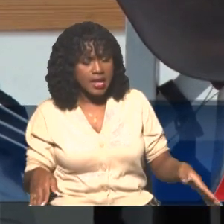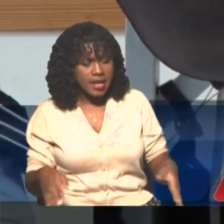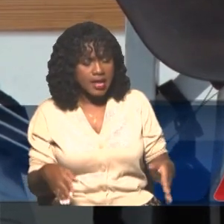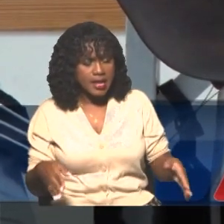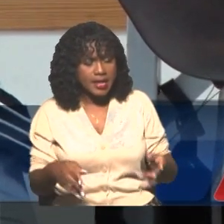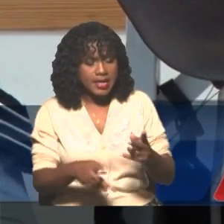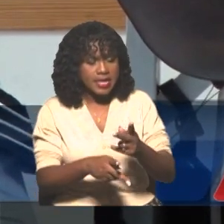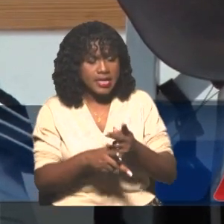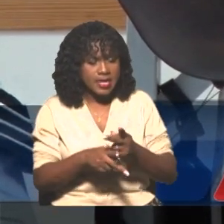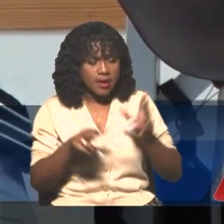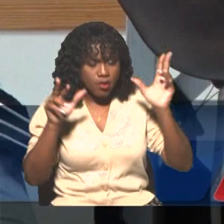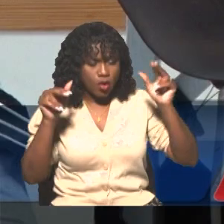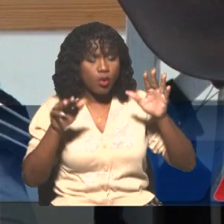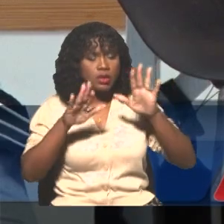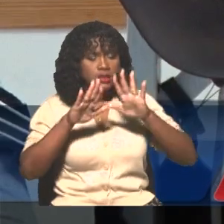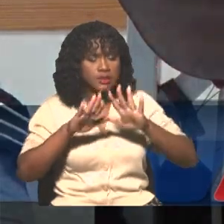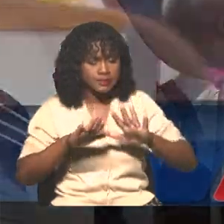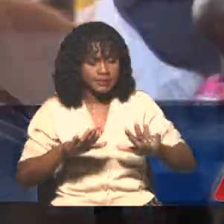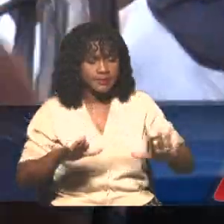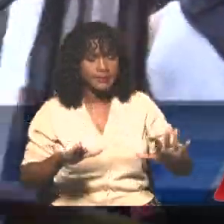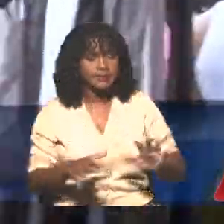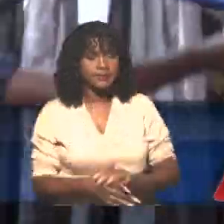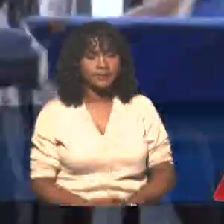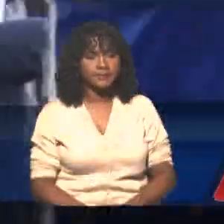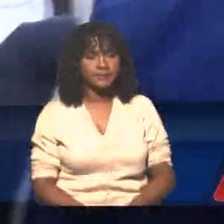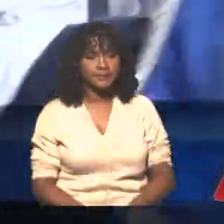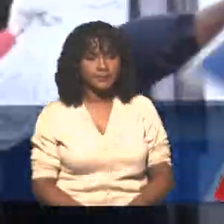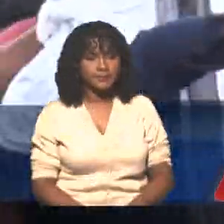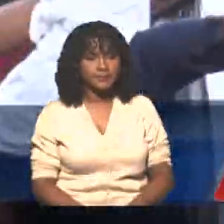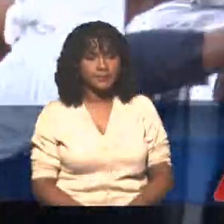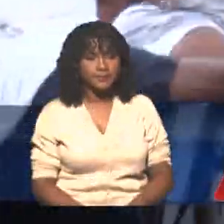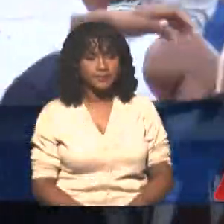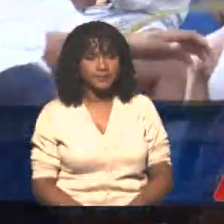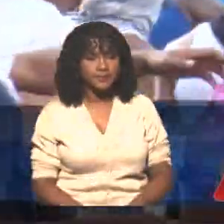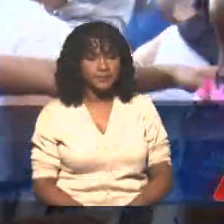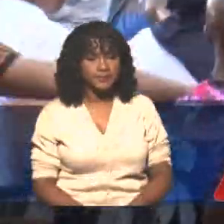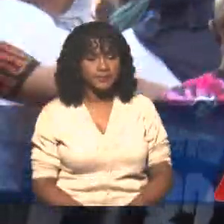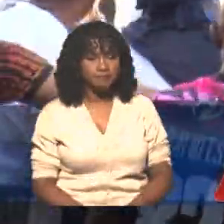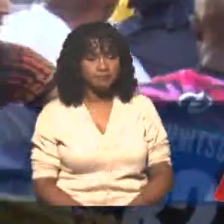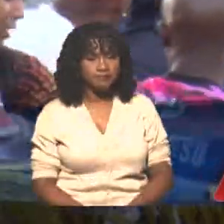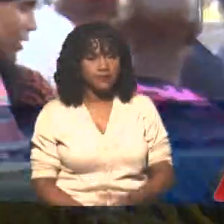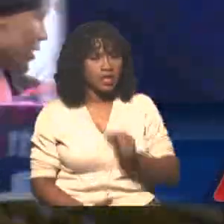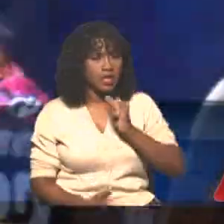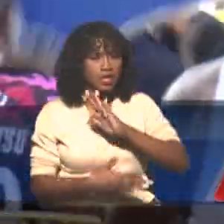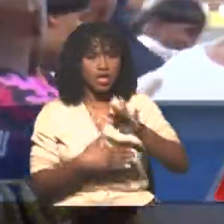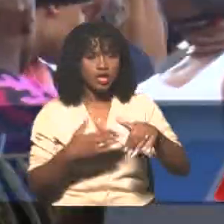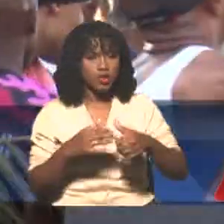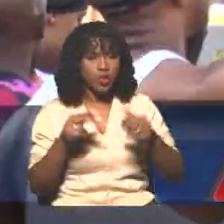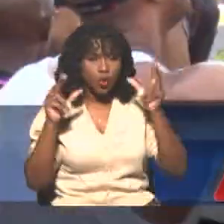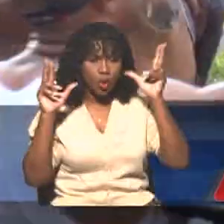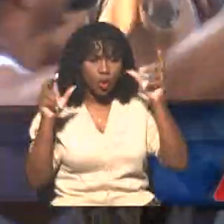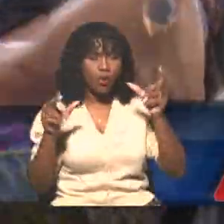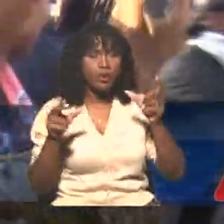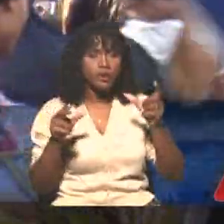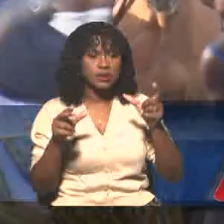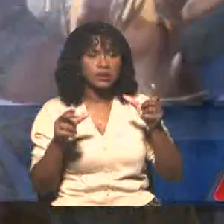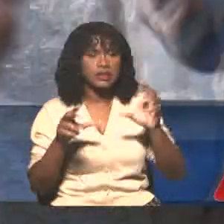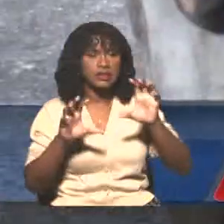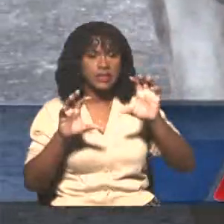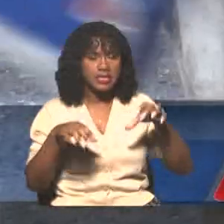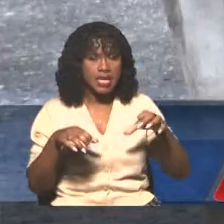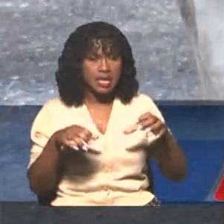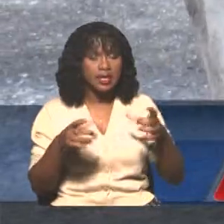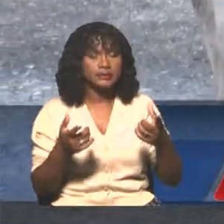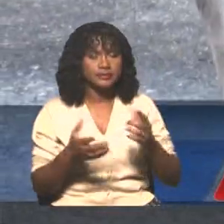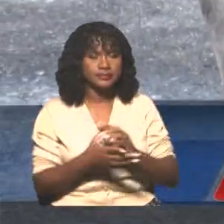horse steady and calm in this type of environment. When preparing for such events, not all horses are suited for every situation.